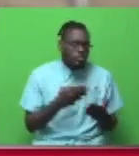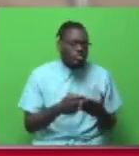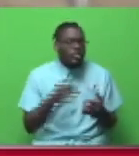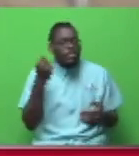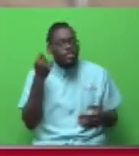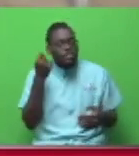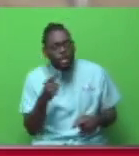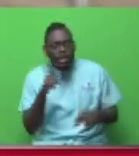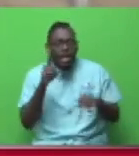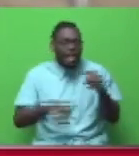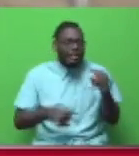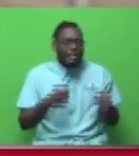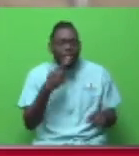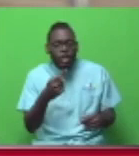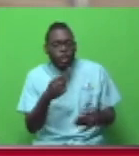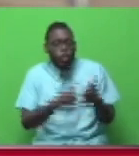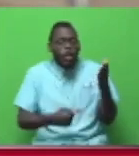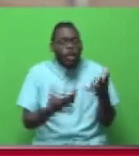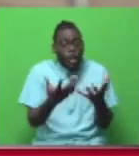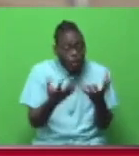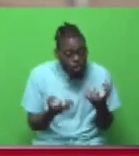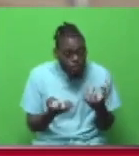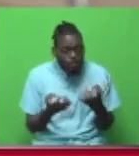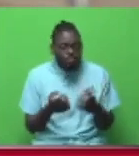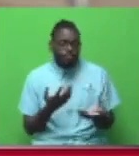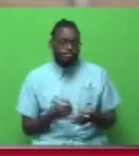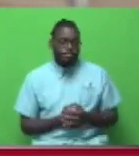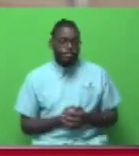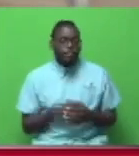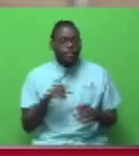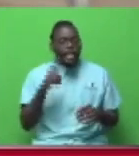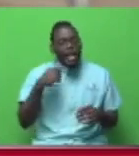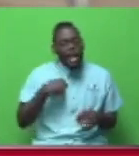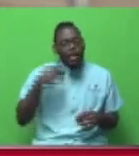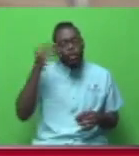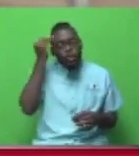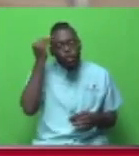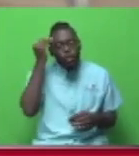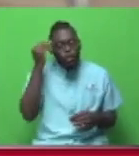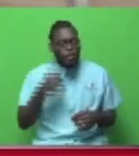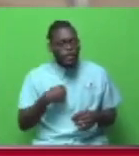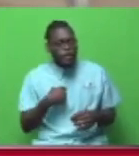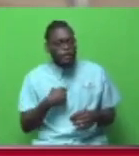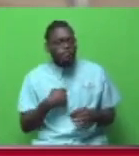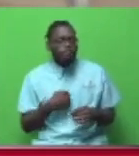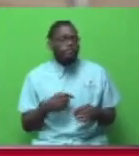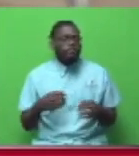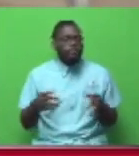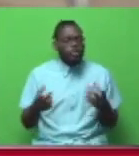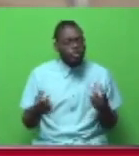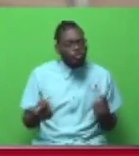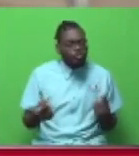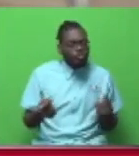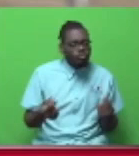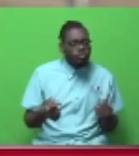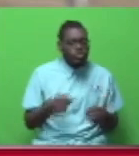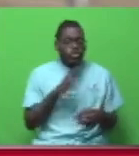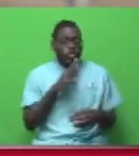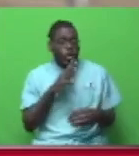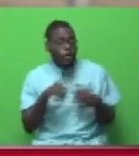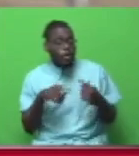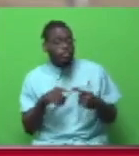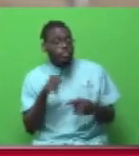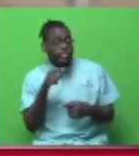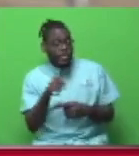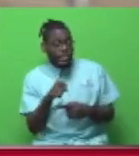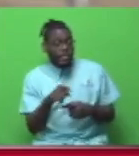knew I was coming after Senator Lakshmidiyal. I draw a line down my paper, I write Faris on one end and I write fees on the next end. Because I know that is